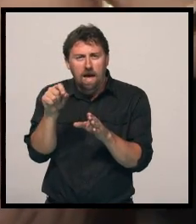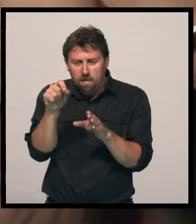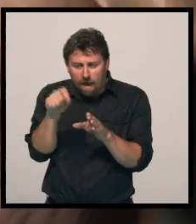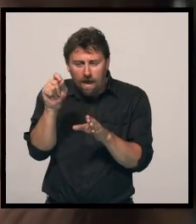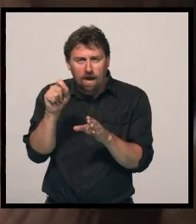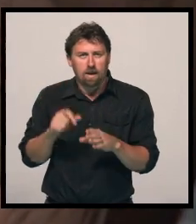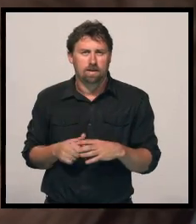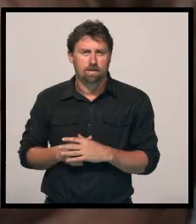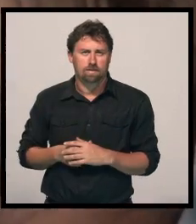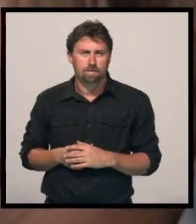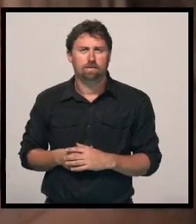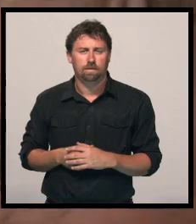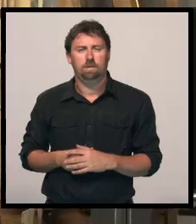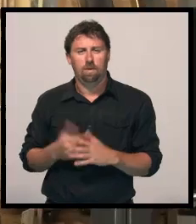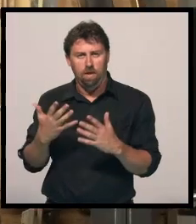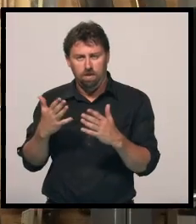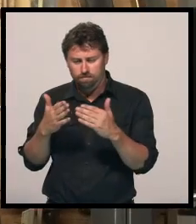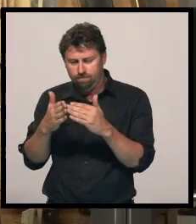in where that meets the edge.